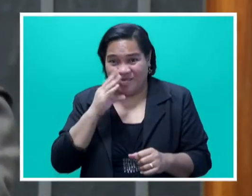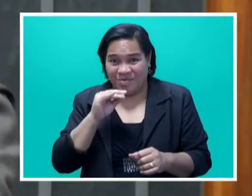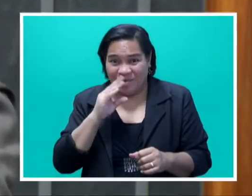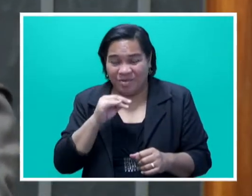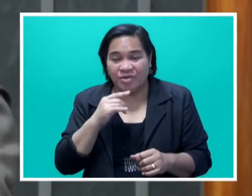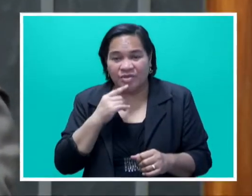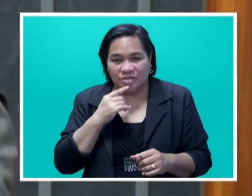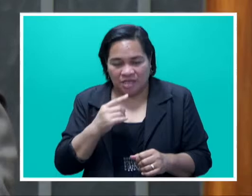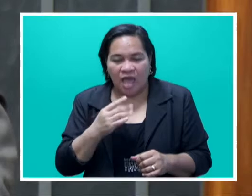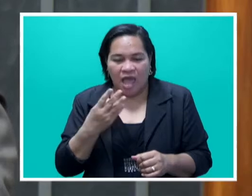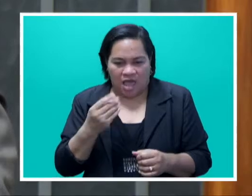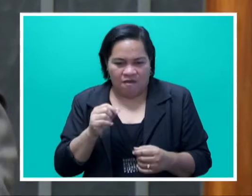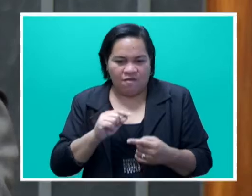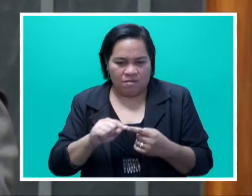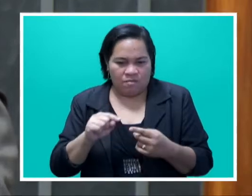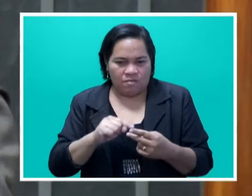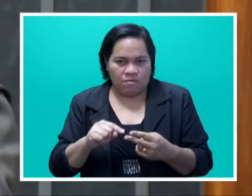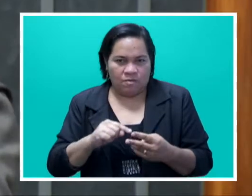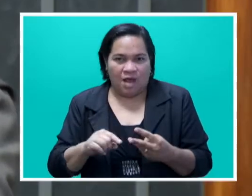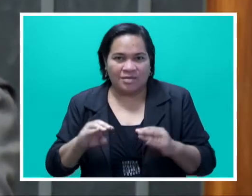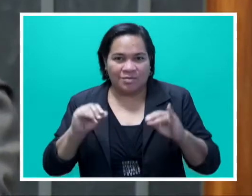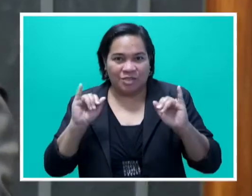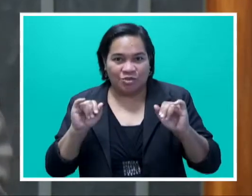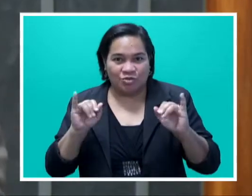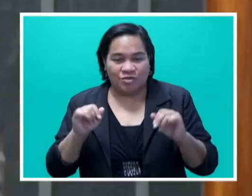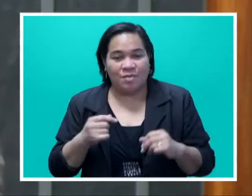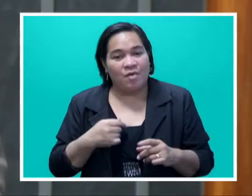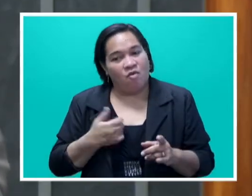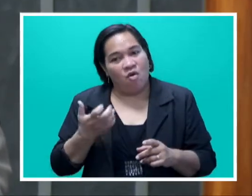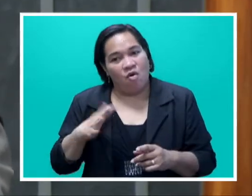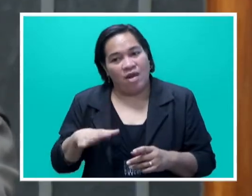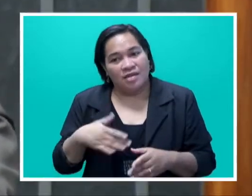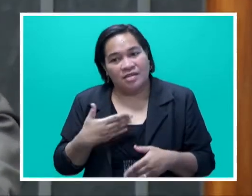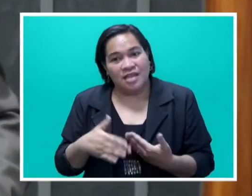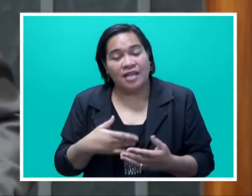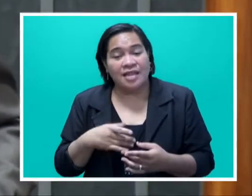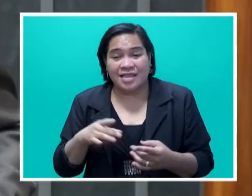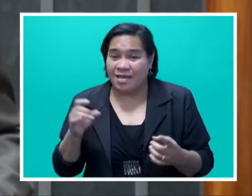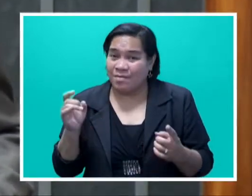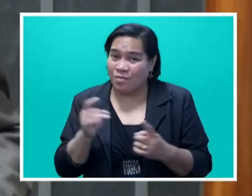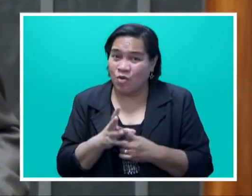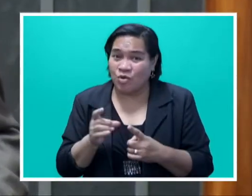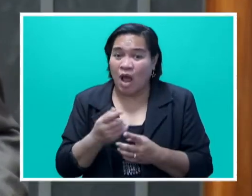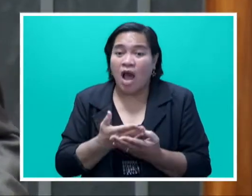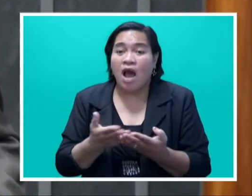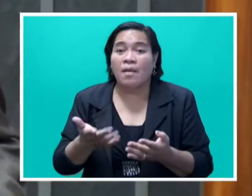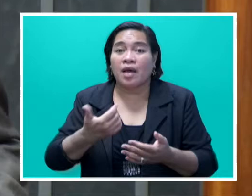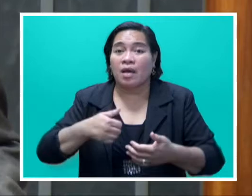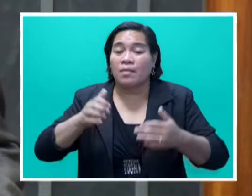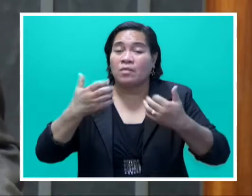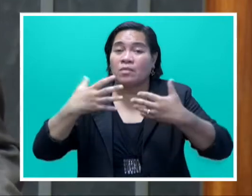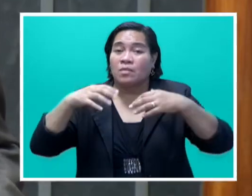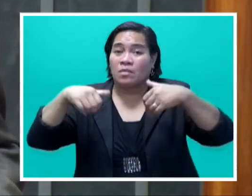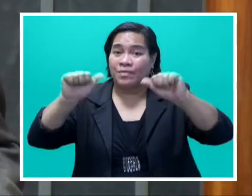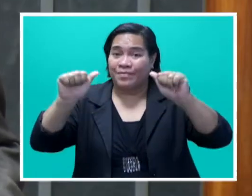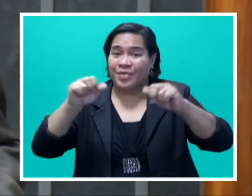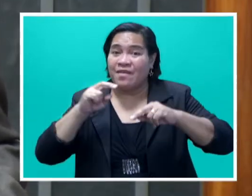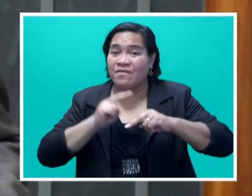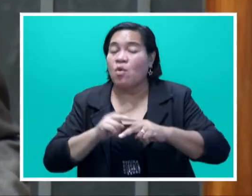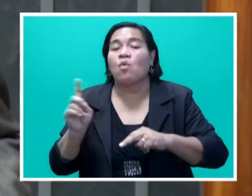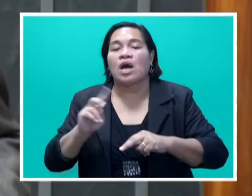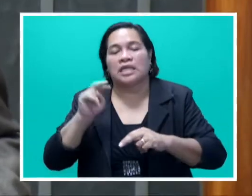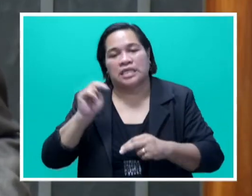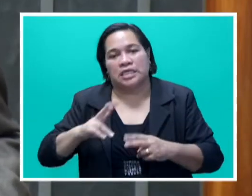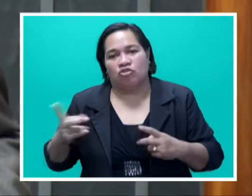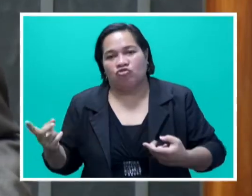number of issues. As I have stated earlier, the key to a prosperous Fiji is a united Fiji. And